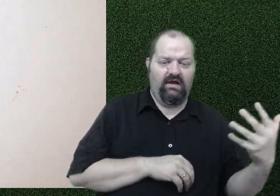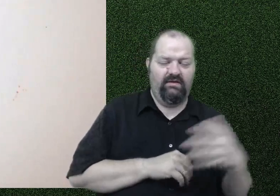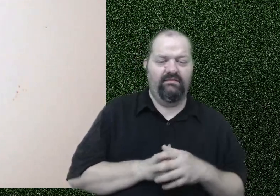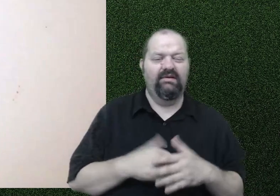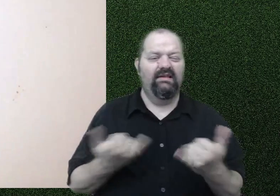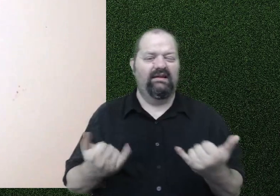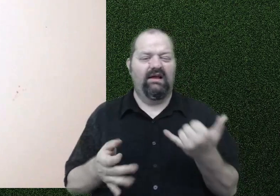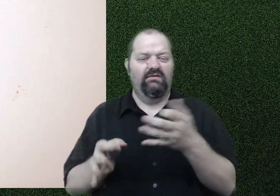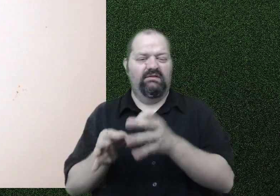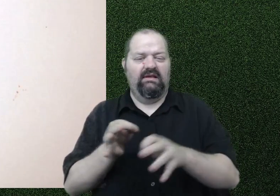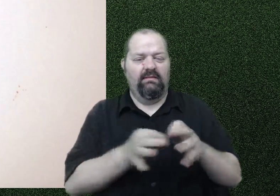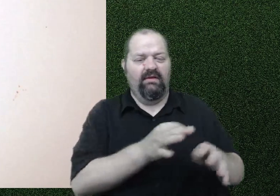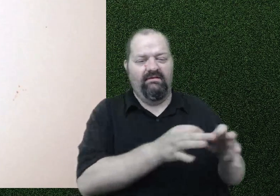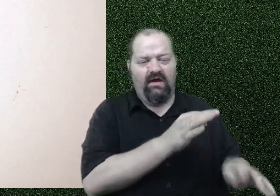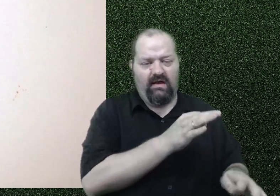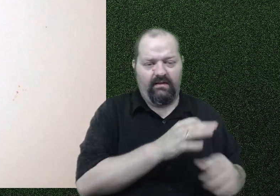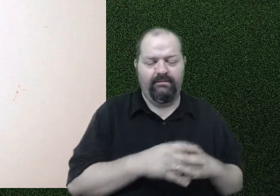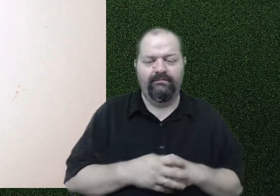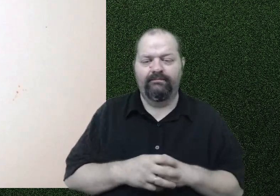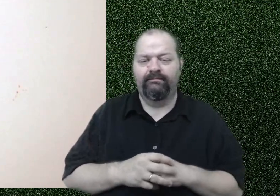simplify.